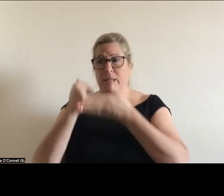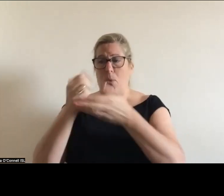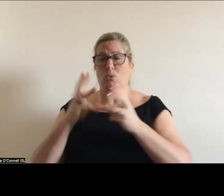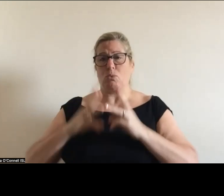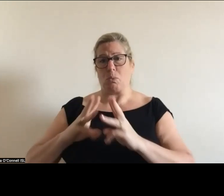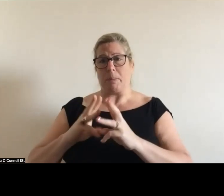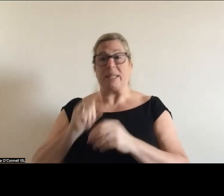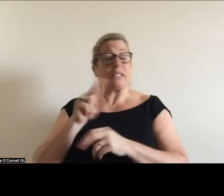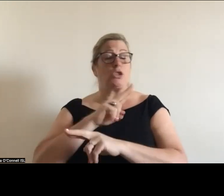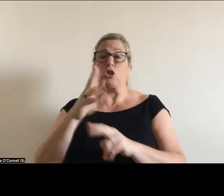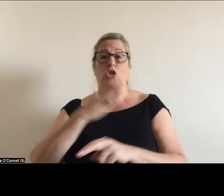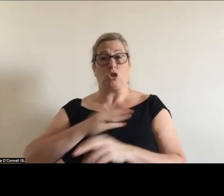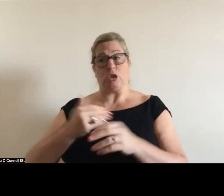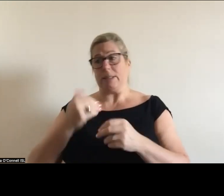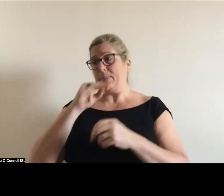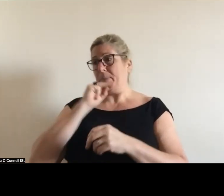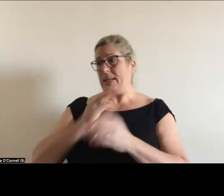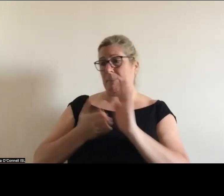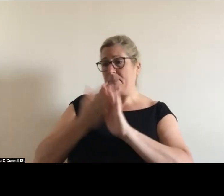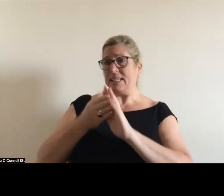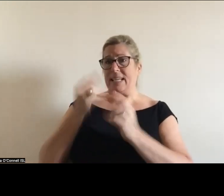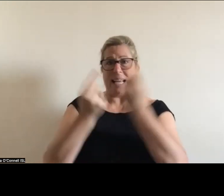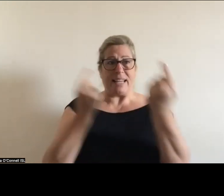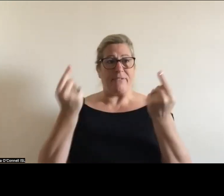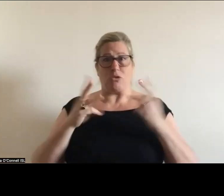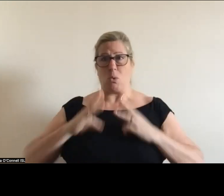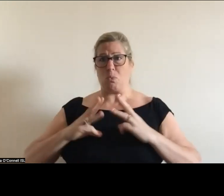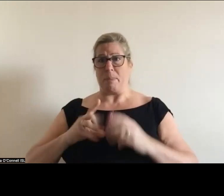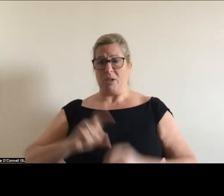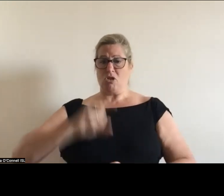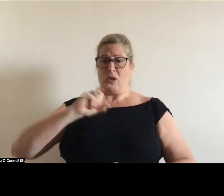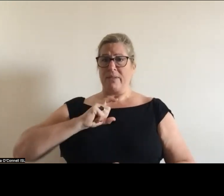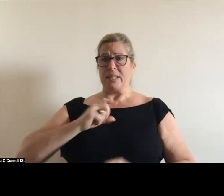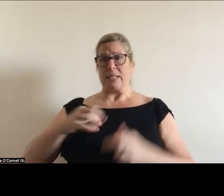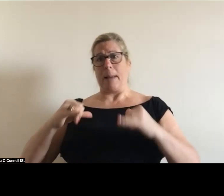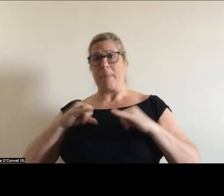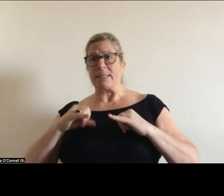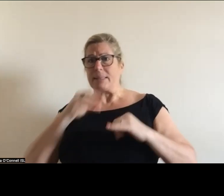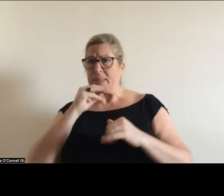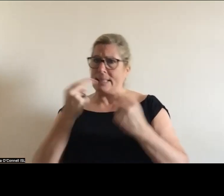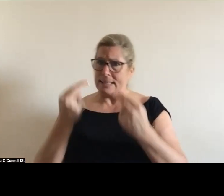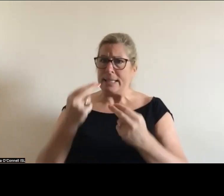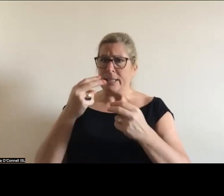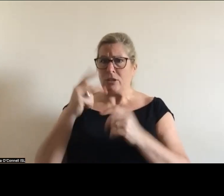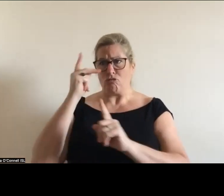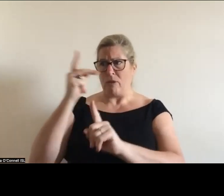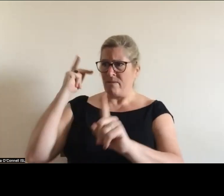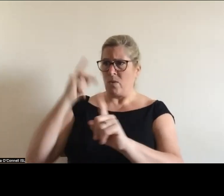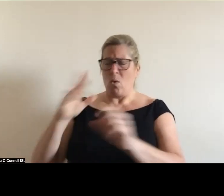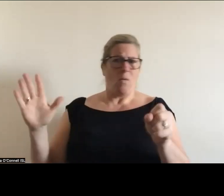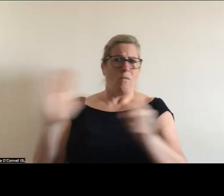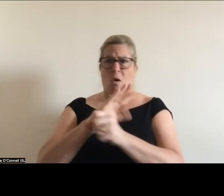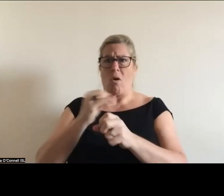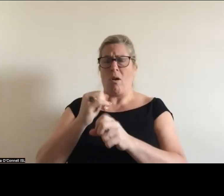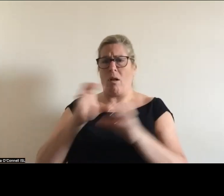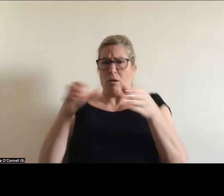just mean building individual women's confidence and capacity. It requires reviewing and potentially overhauling internal party